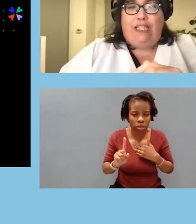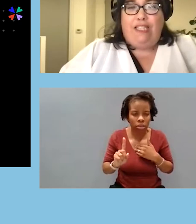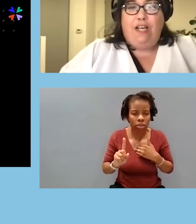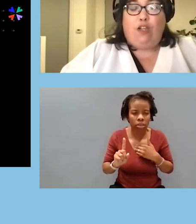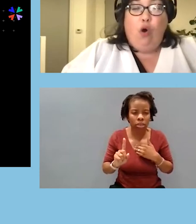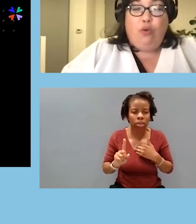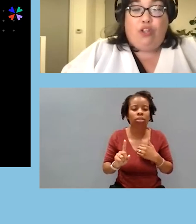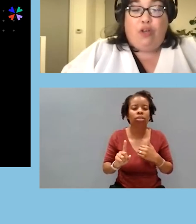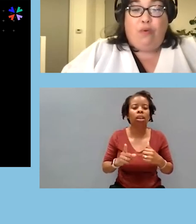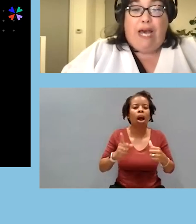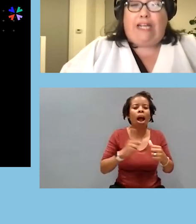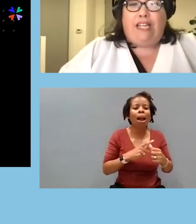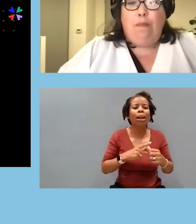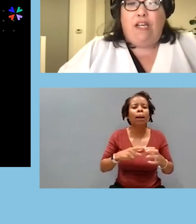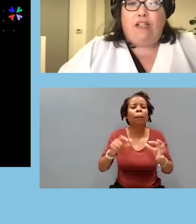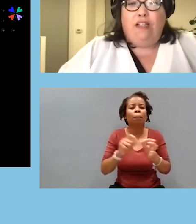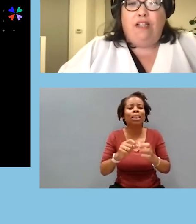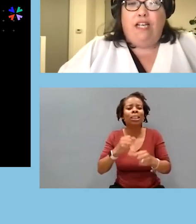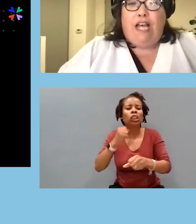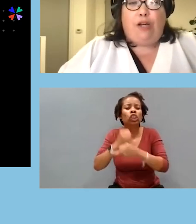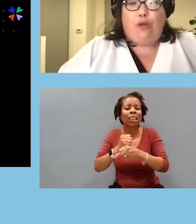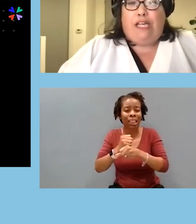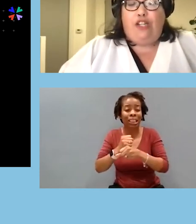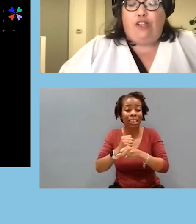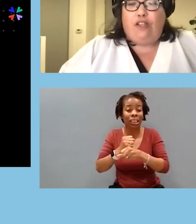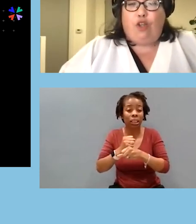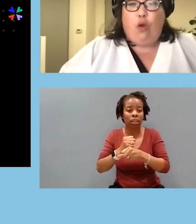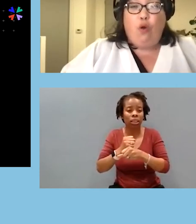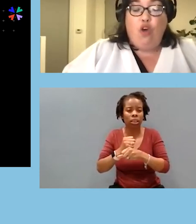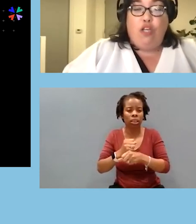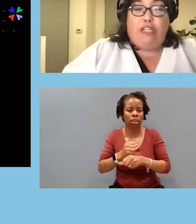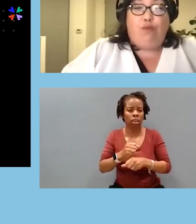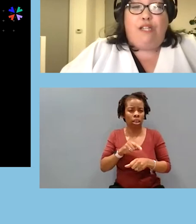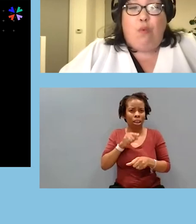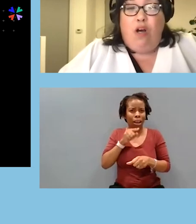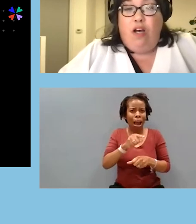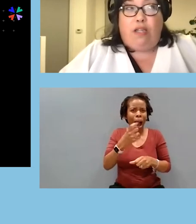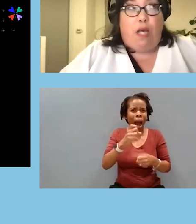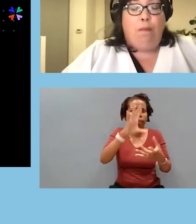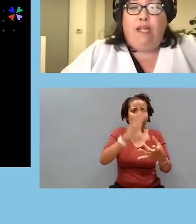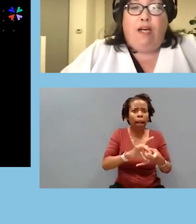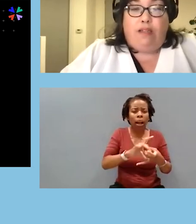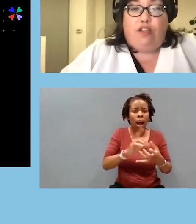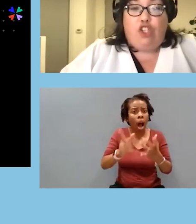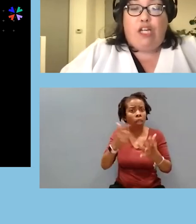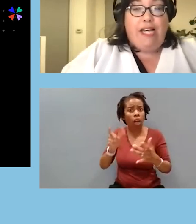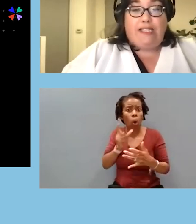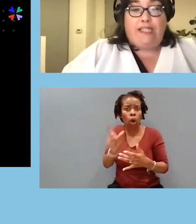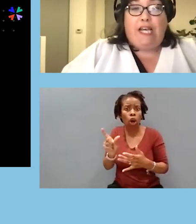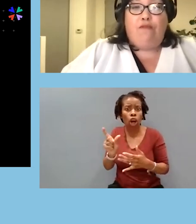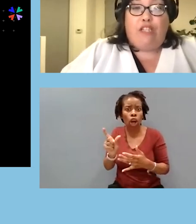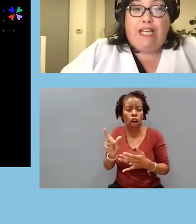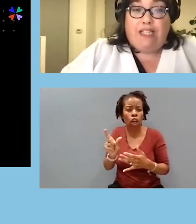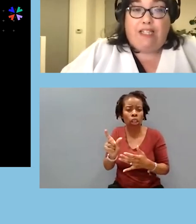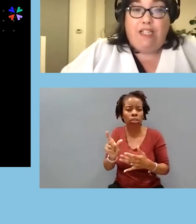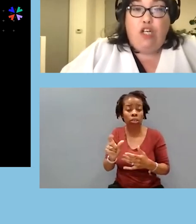A/BG is also academic and accreditation. So these three words and many others share the